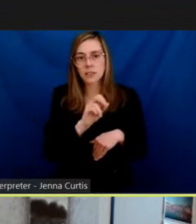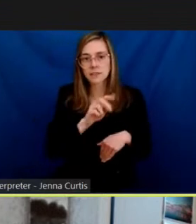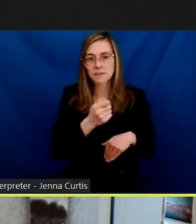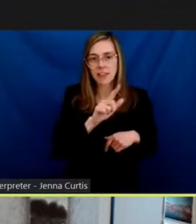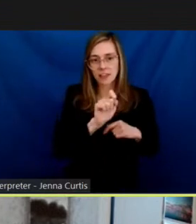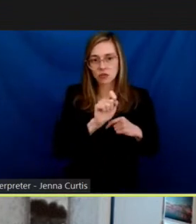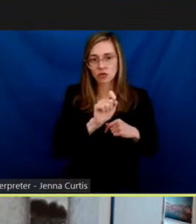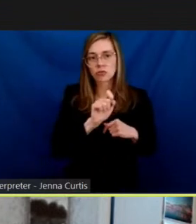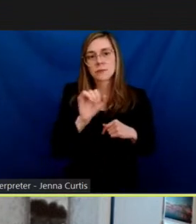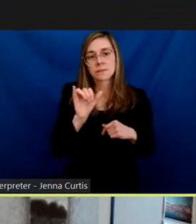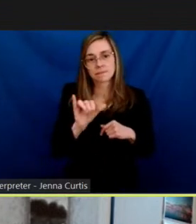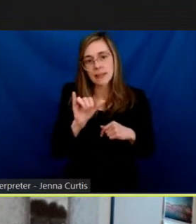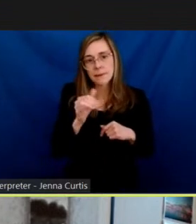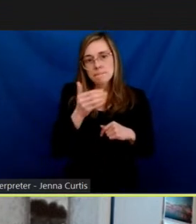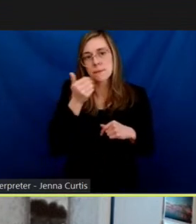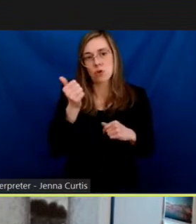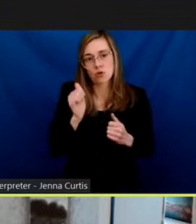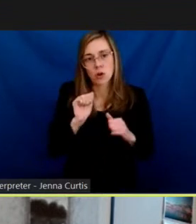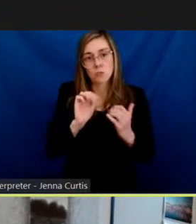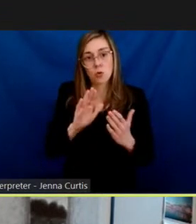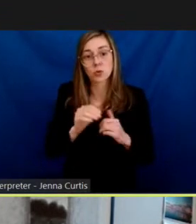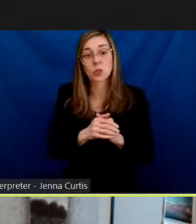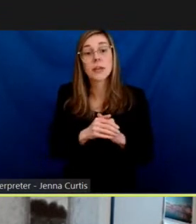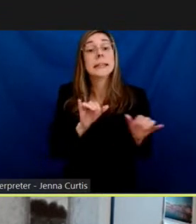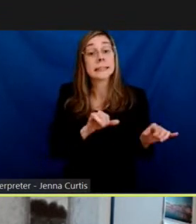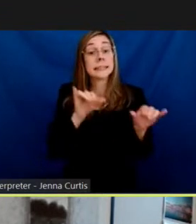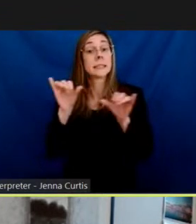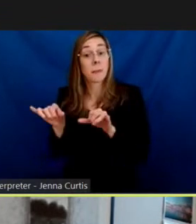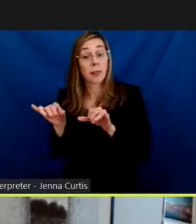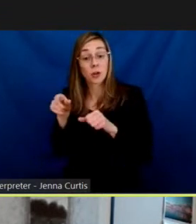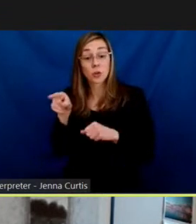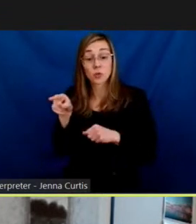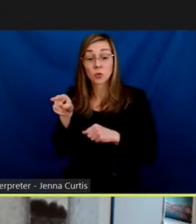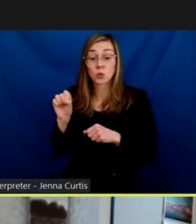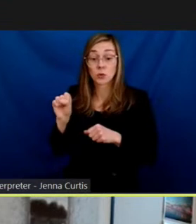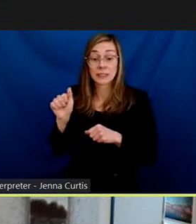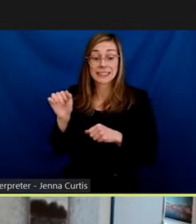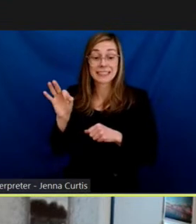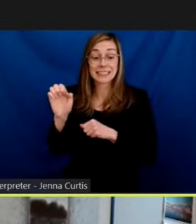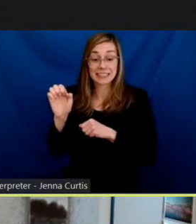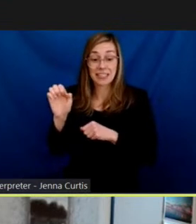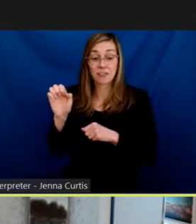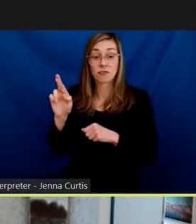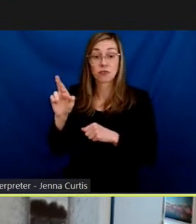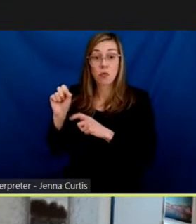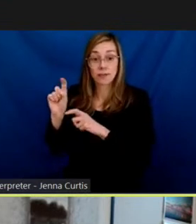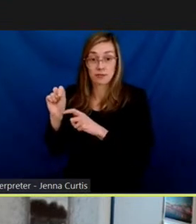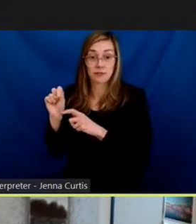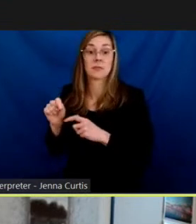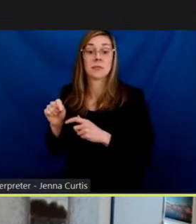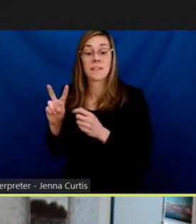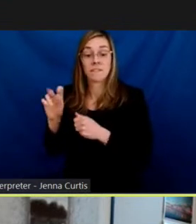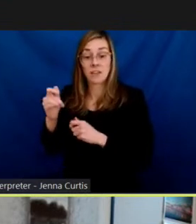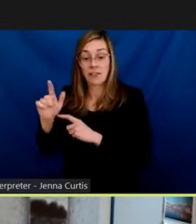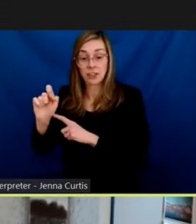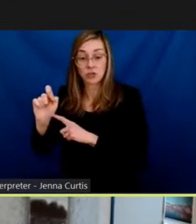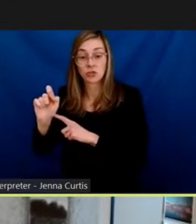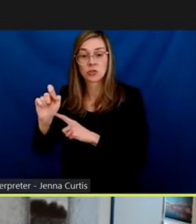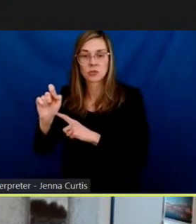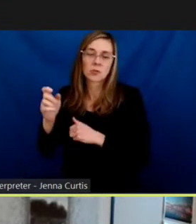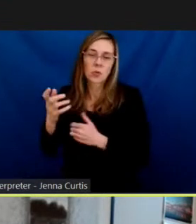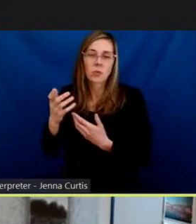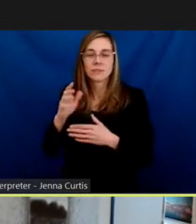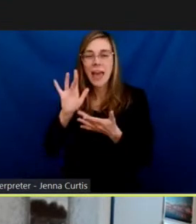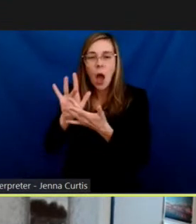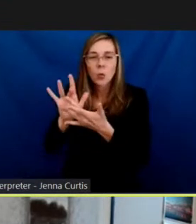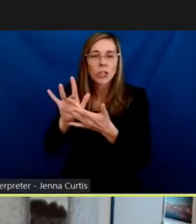sites. It will be a similar referral policy to the safe rest villages. So outreach workers and then folks who are connected to the outreach process